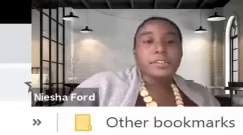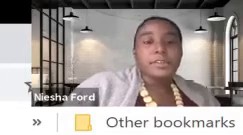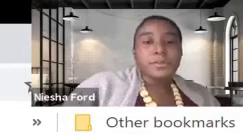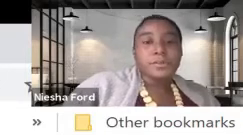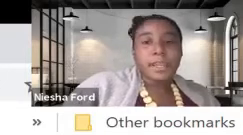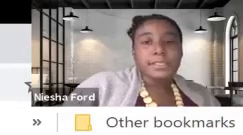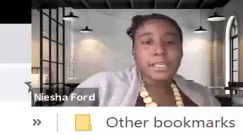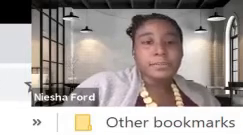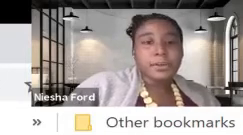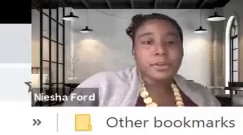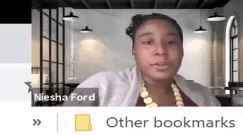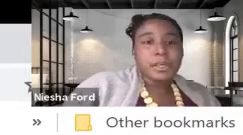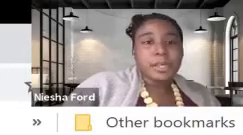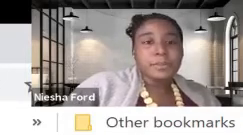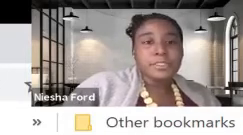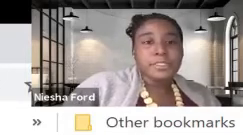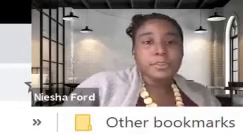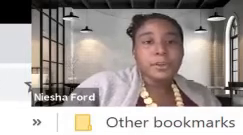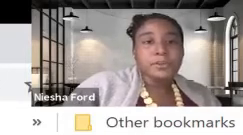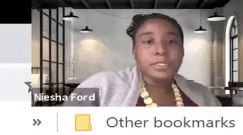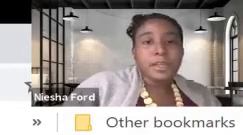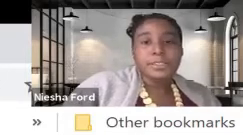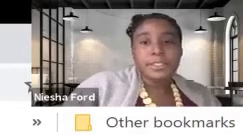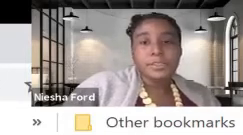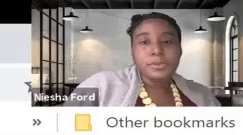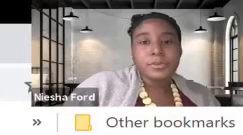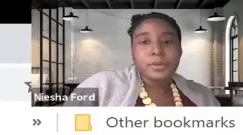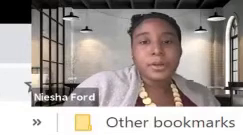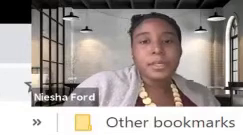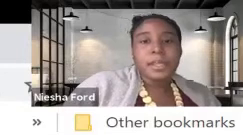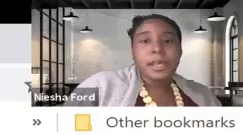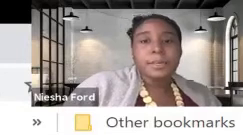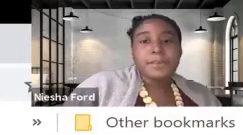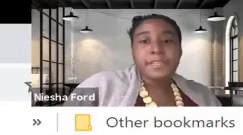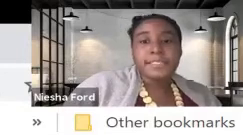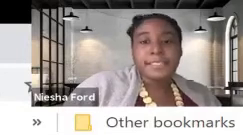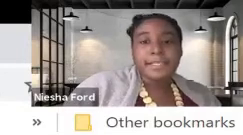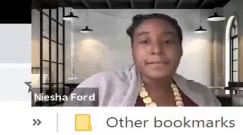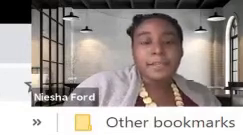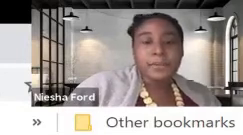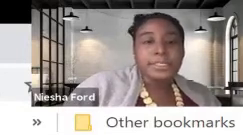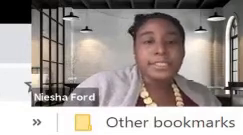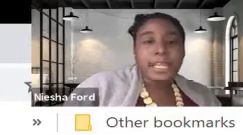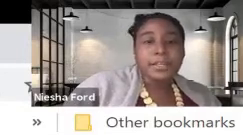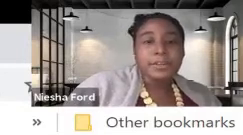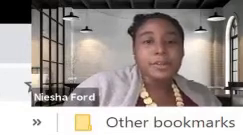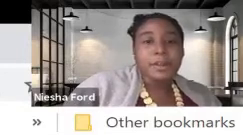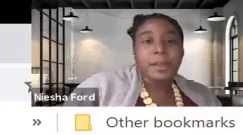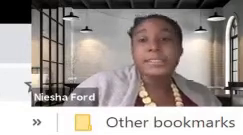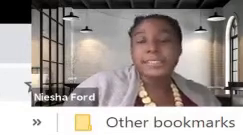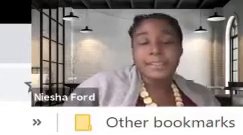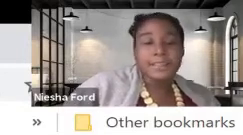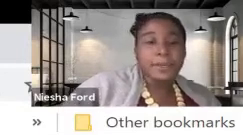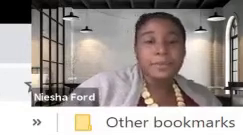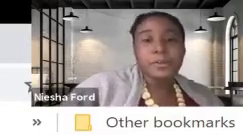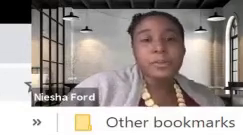over to the right in Mural, you'll see a little pros and cons, huge board. For this activity, we're going to stay